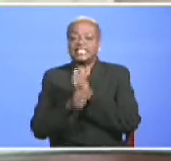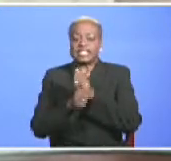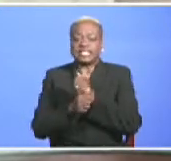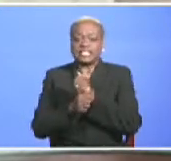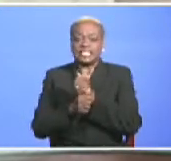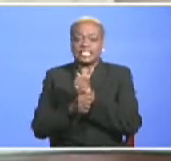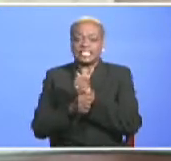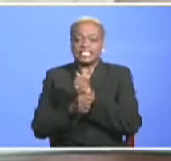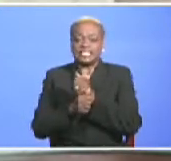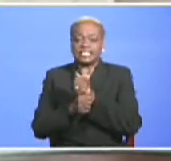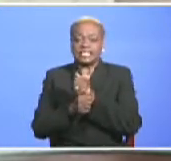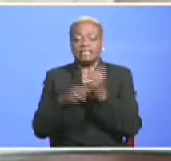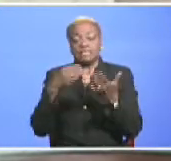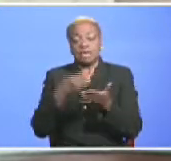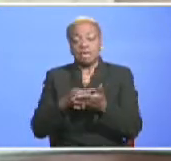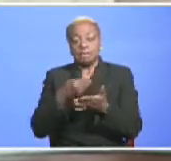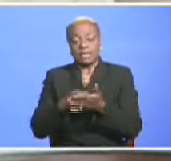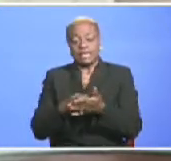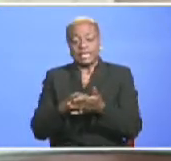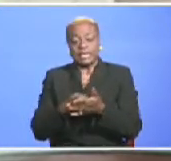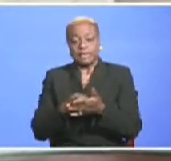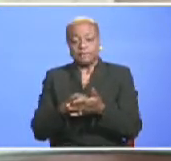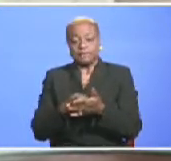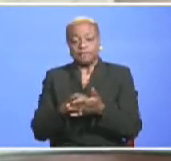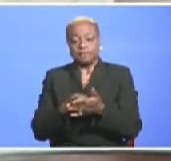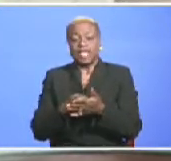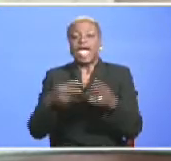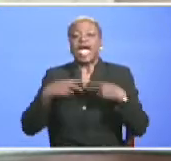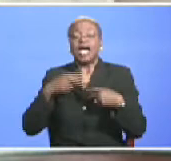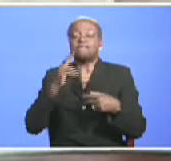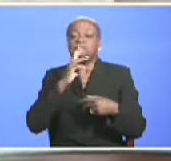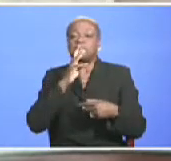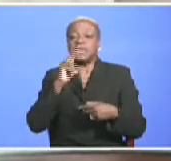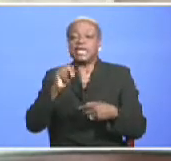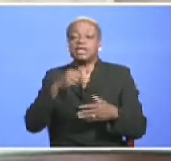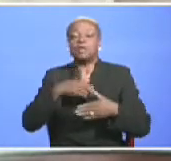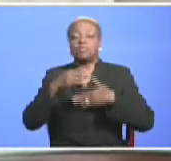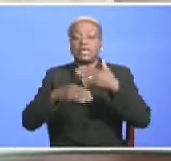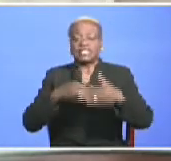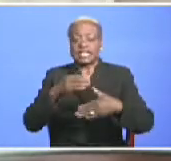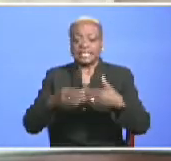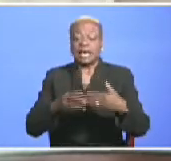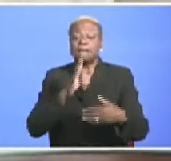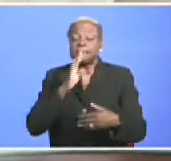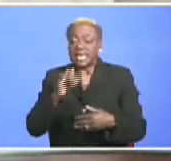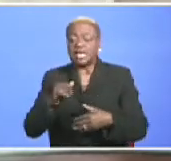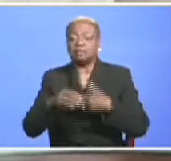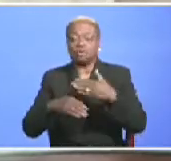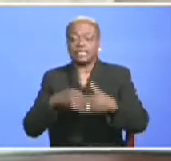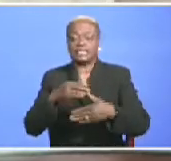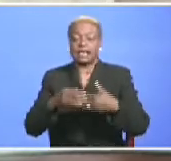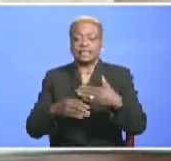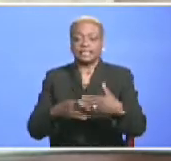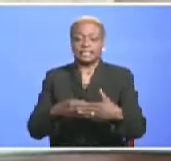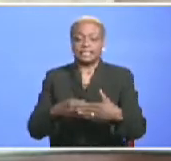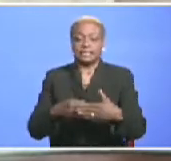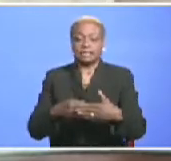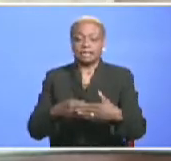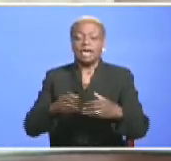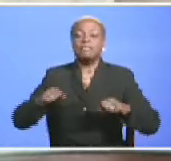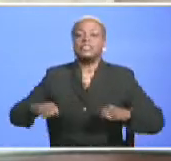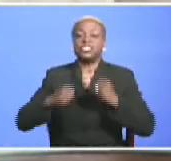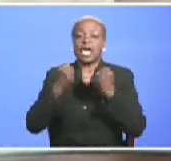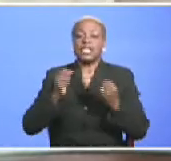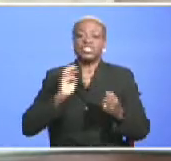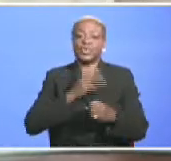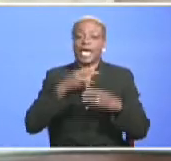These checks, Mr. Speaker, have been processed and are being processed. The challenge we are